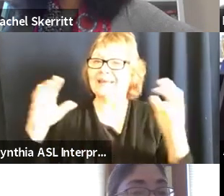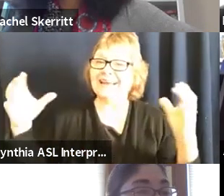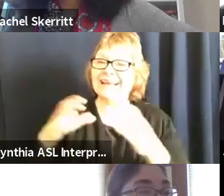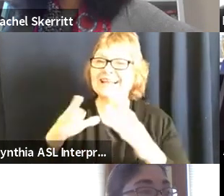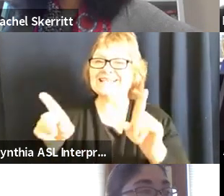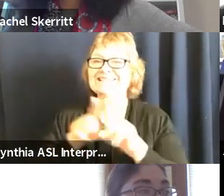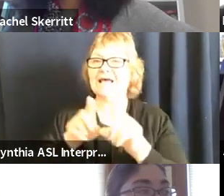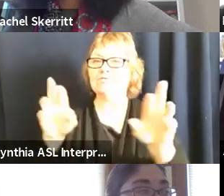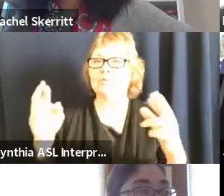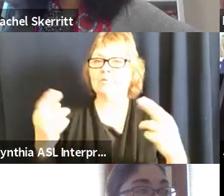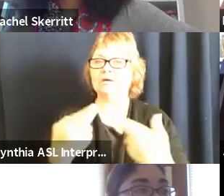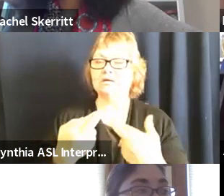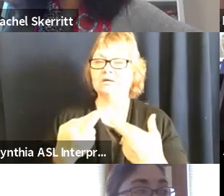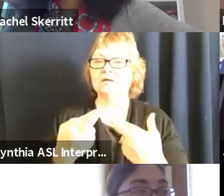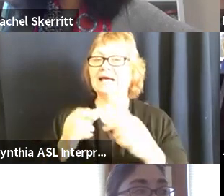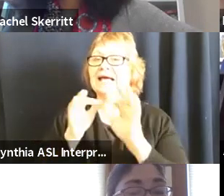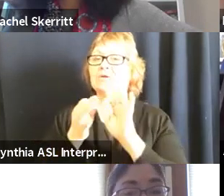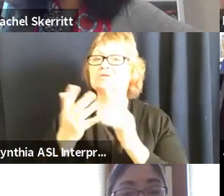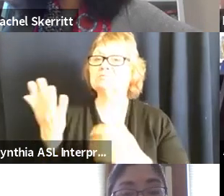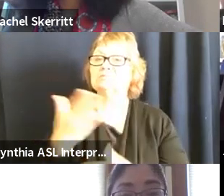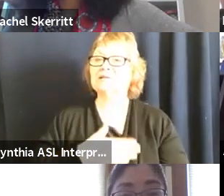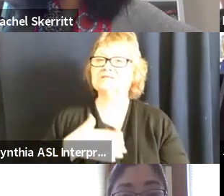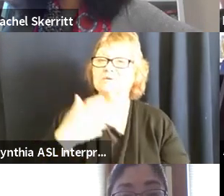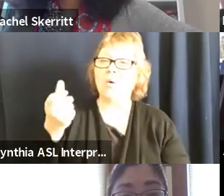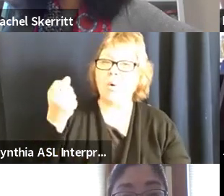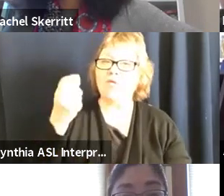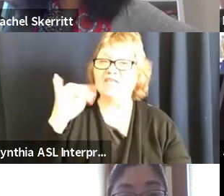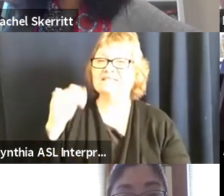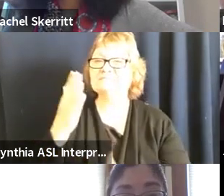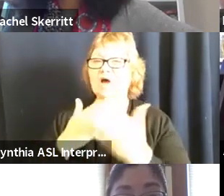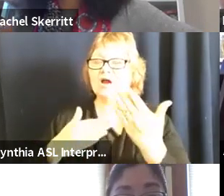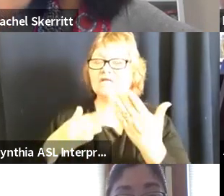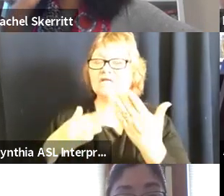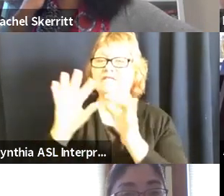Interpreters, please stop interpreting and mute yourself for this part of the testimony.